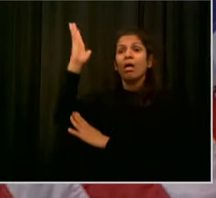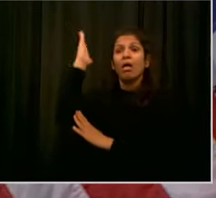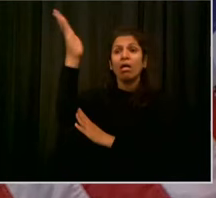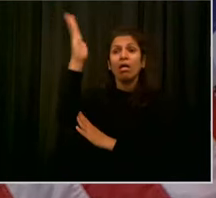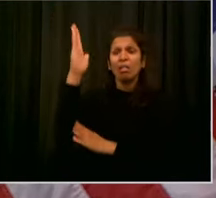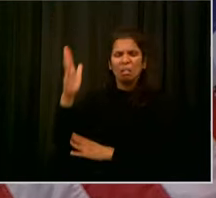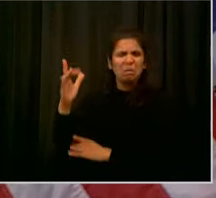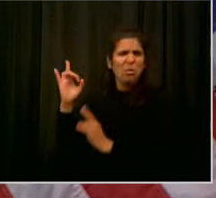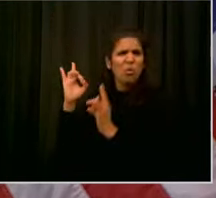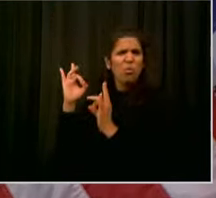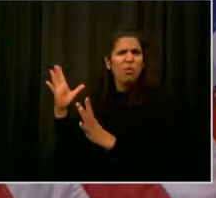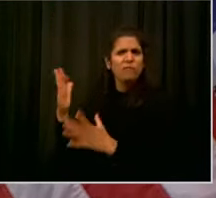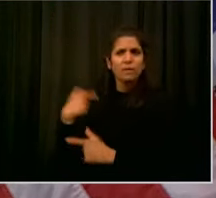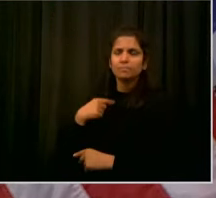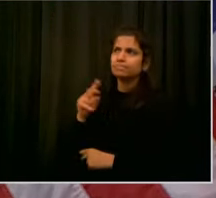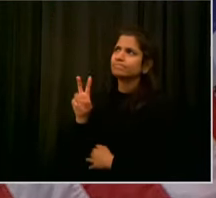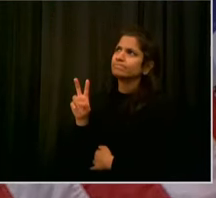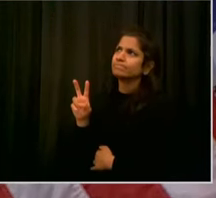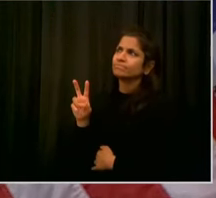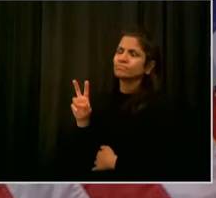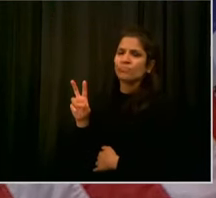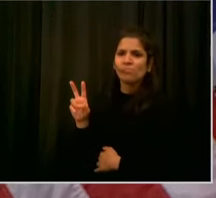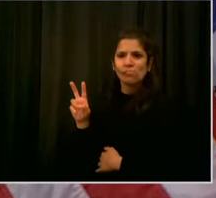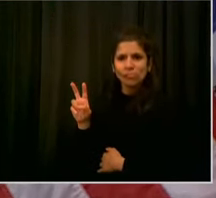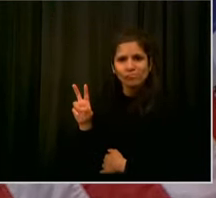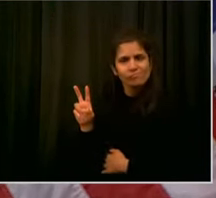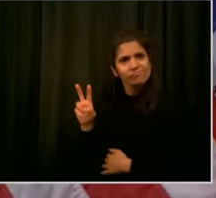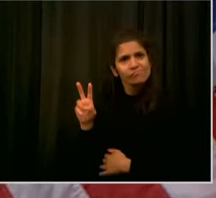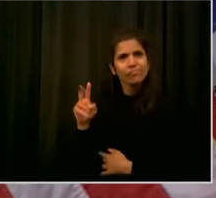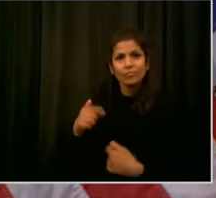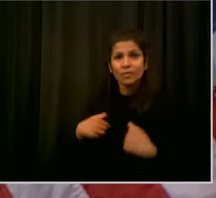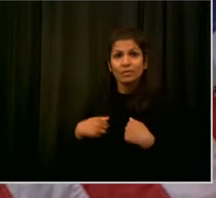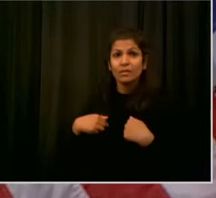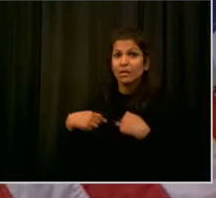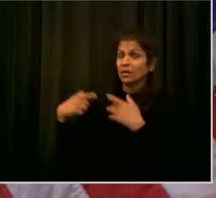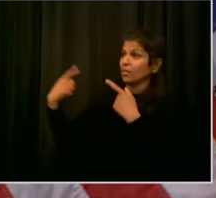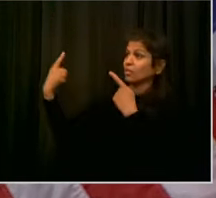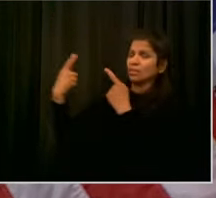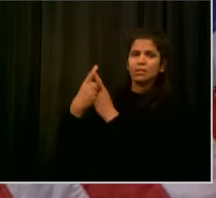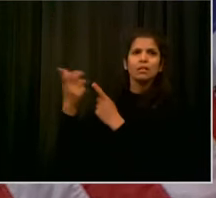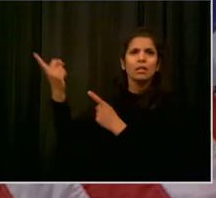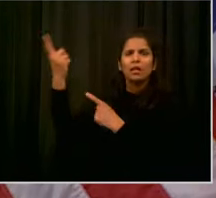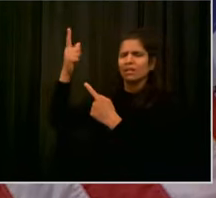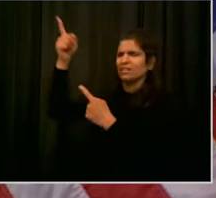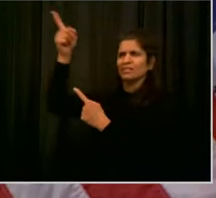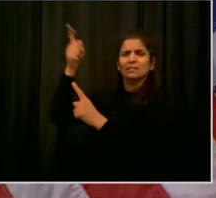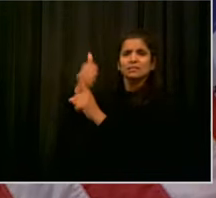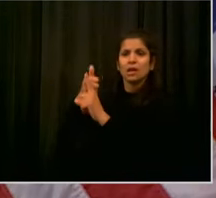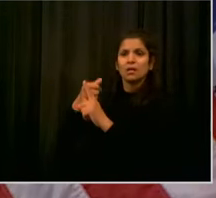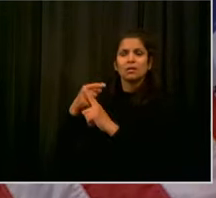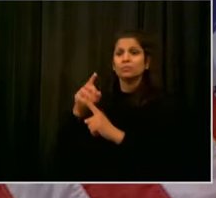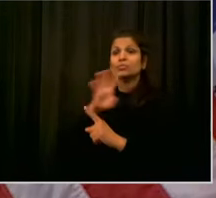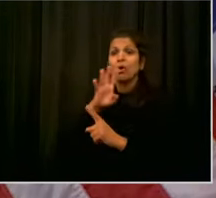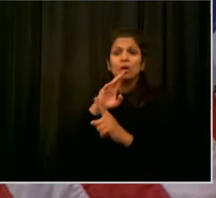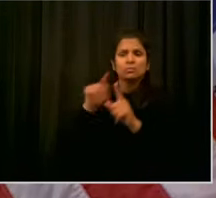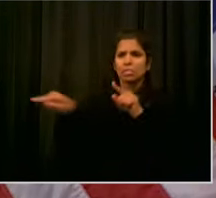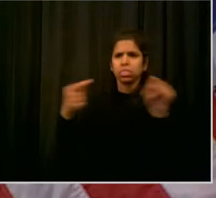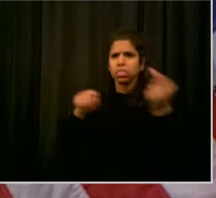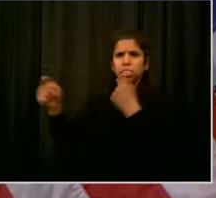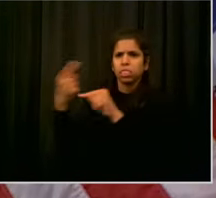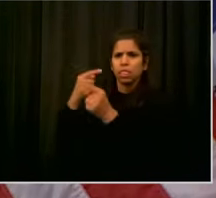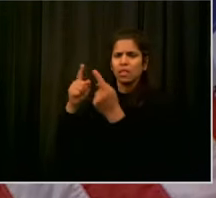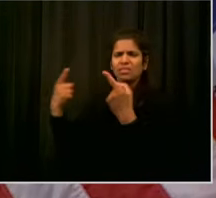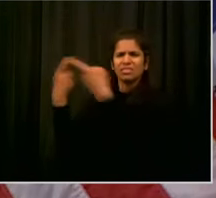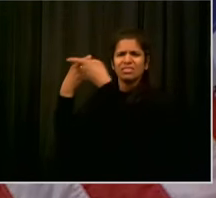the outcry you're hearing now from the military, from people in active service in our military,